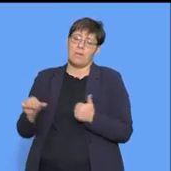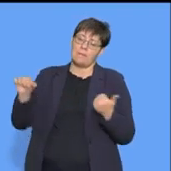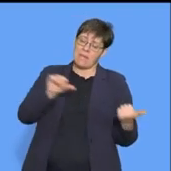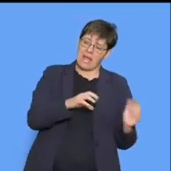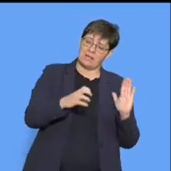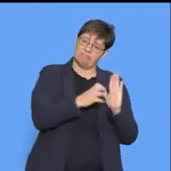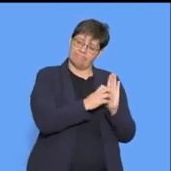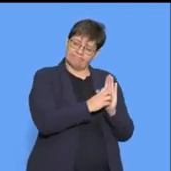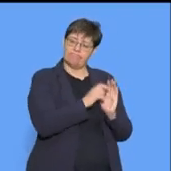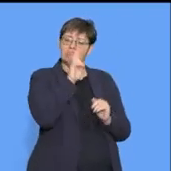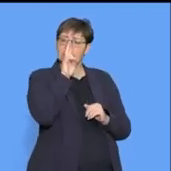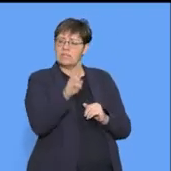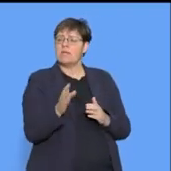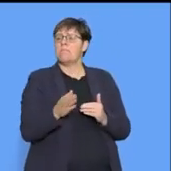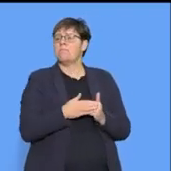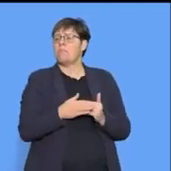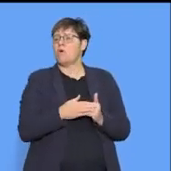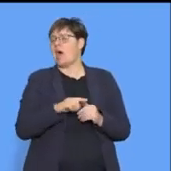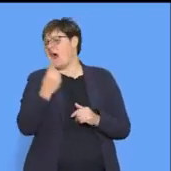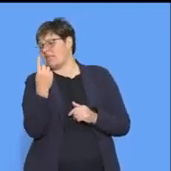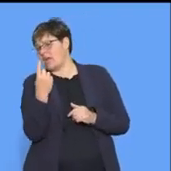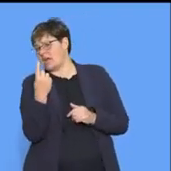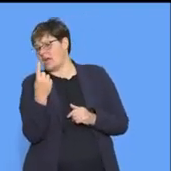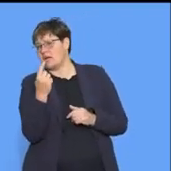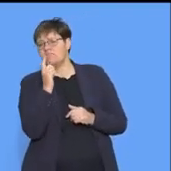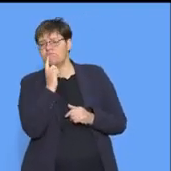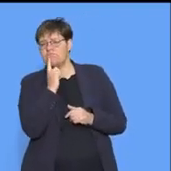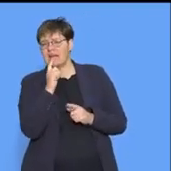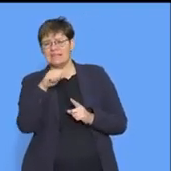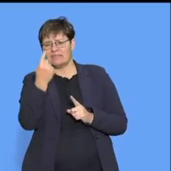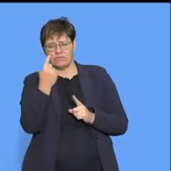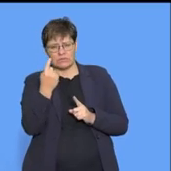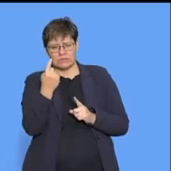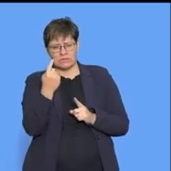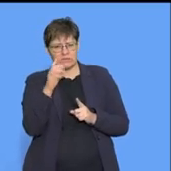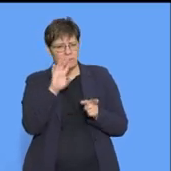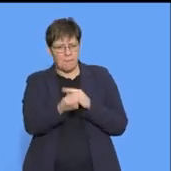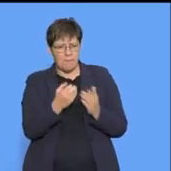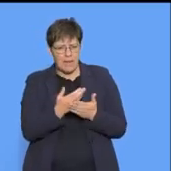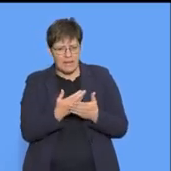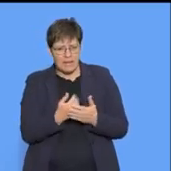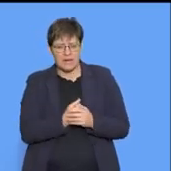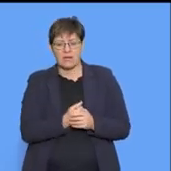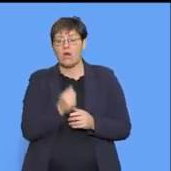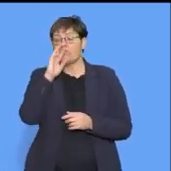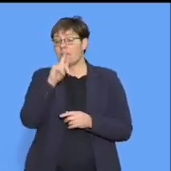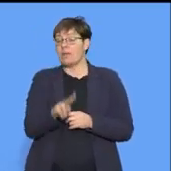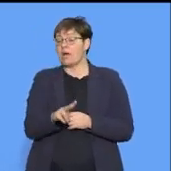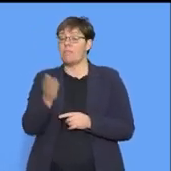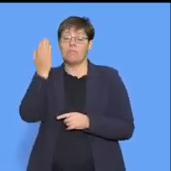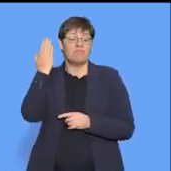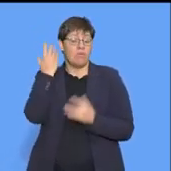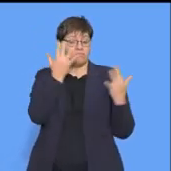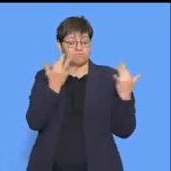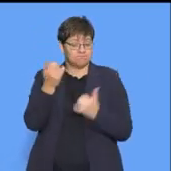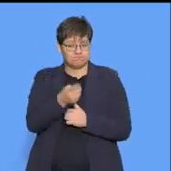So we've got to go back to our diagram and look to see what else are we missing. Can we find a different angle or a different side? And remember, when